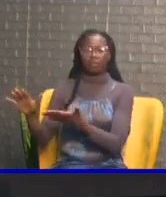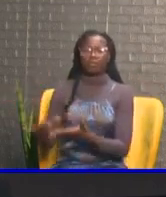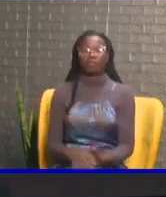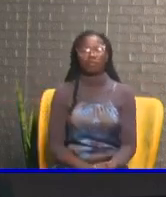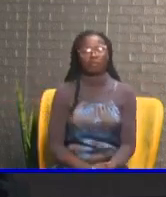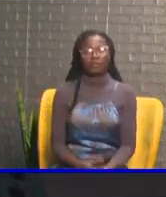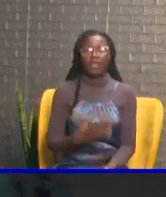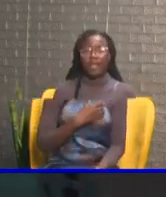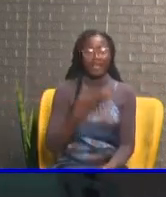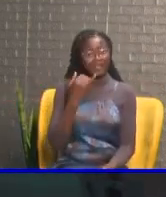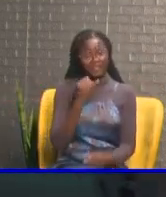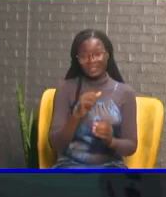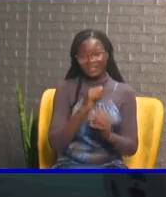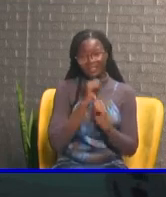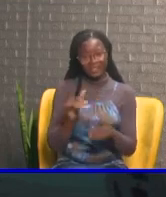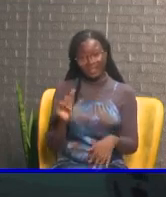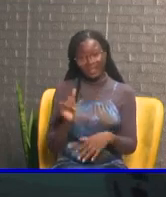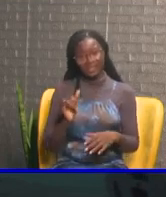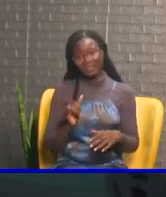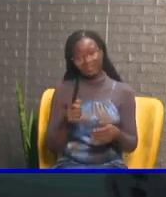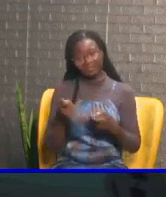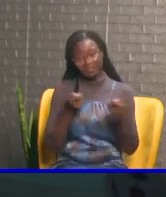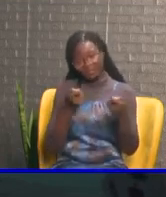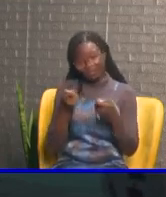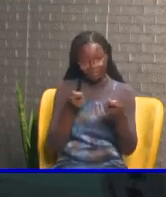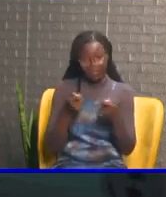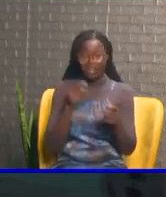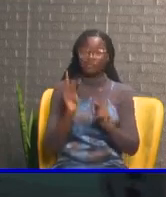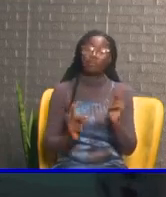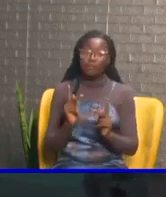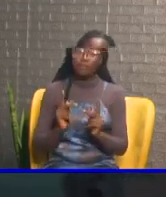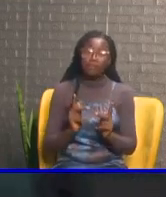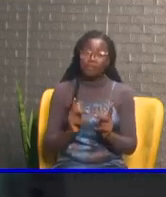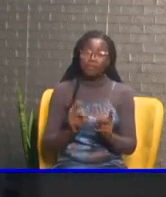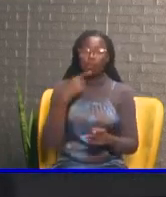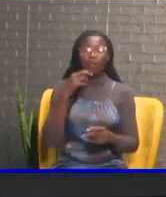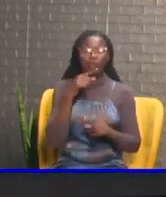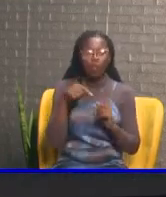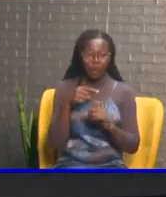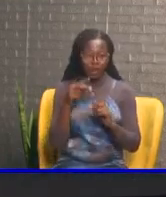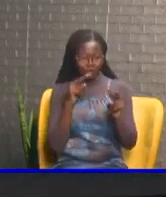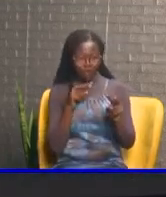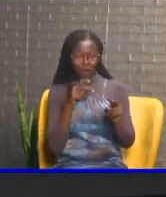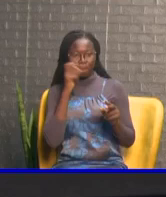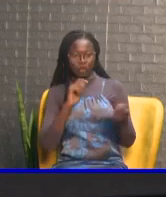And there's nothing like maintaining people who, when they look at you, you must change your